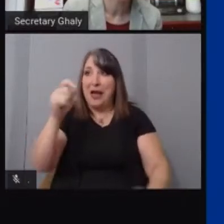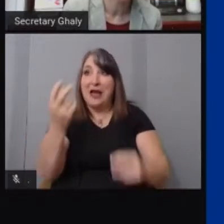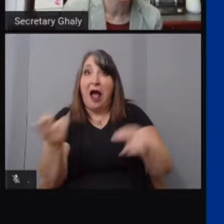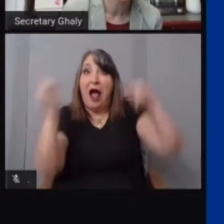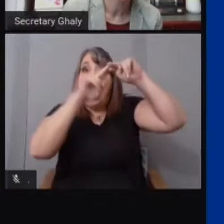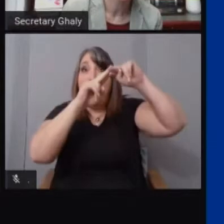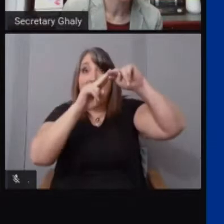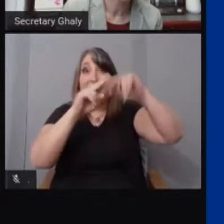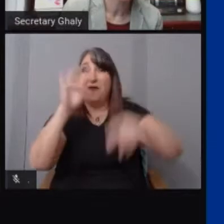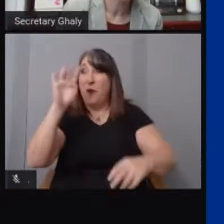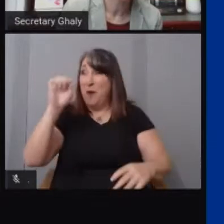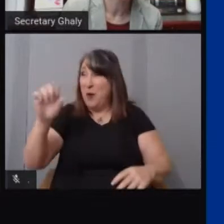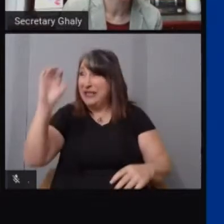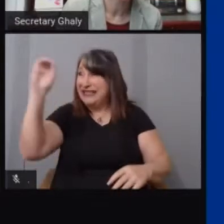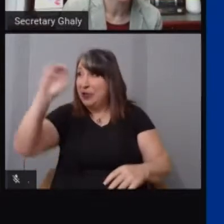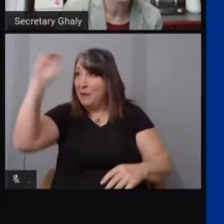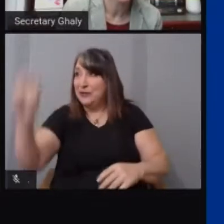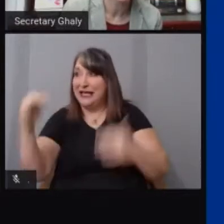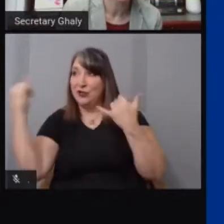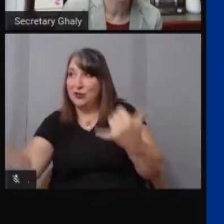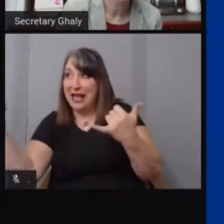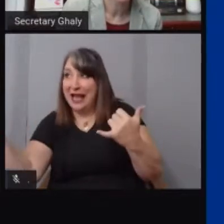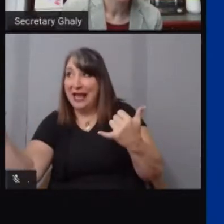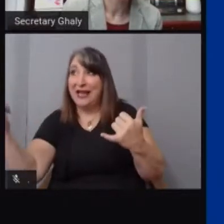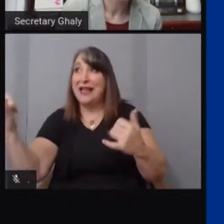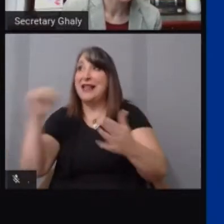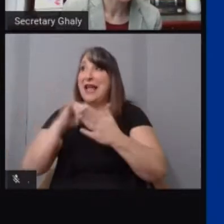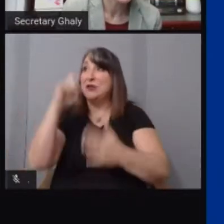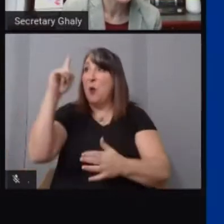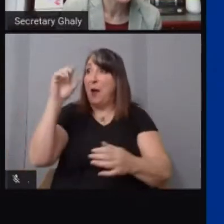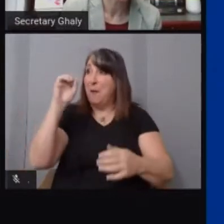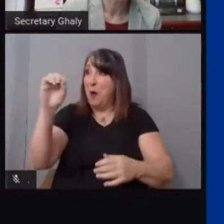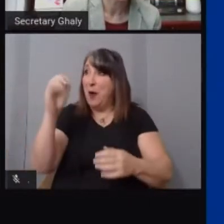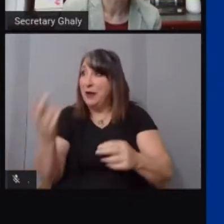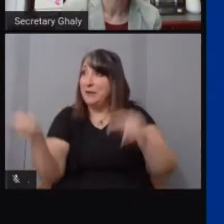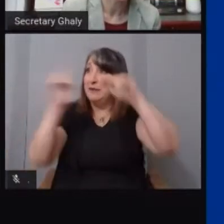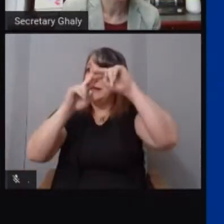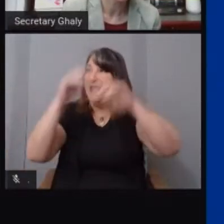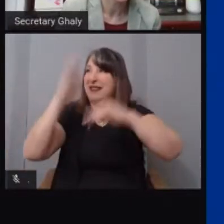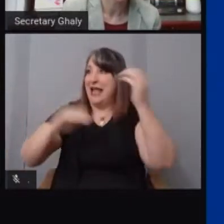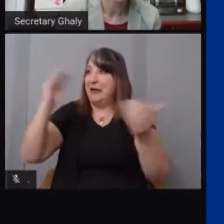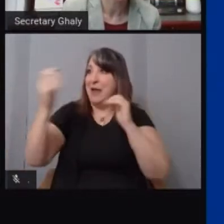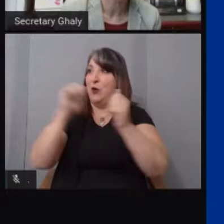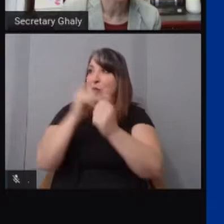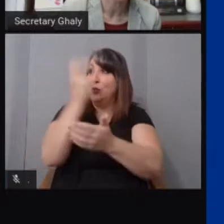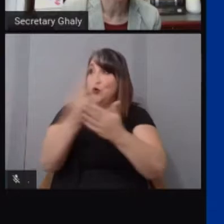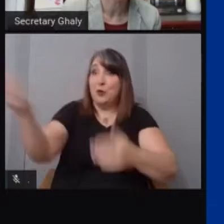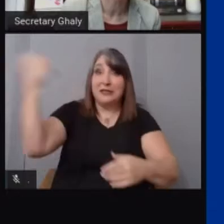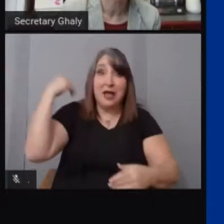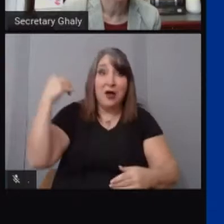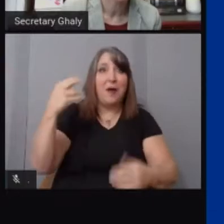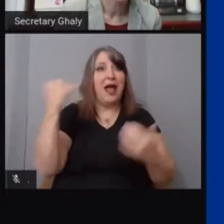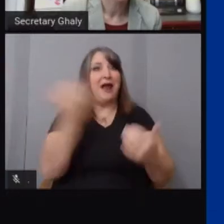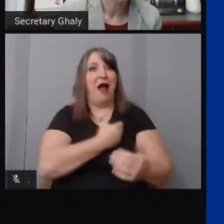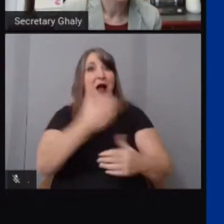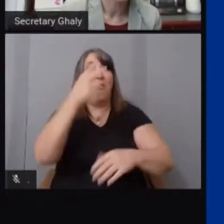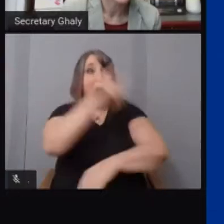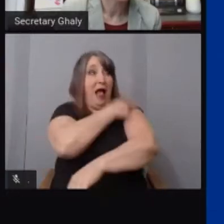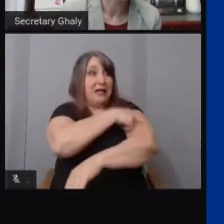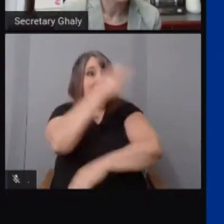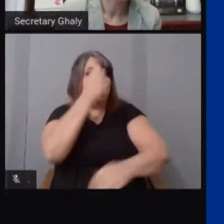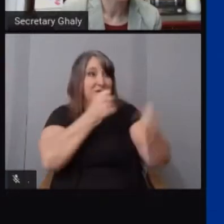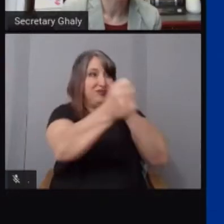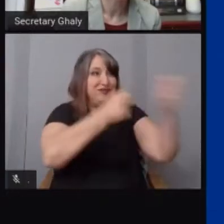4.0% as of today, a point higher than 2 weeks ago. Our hospitalizations are also increasing. They've increased over